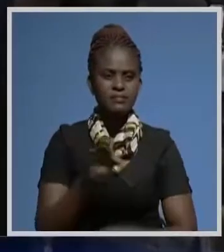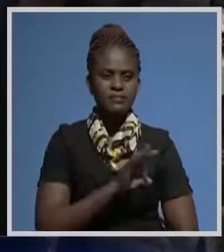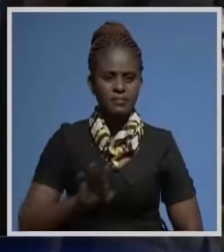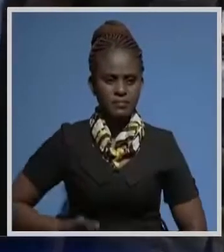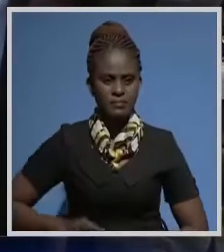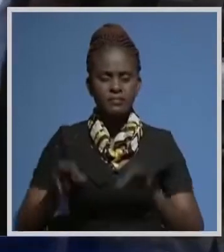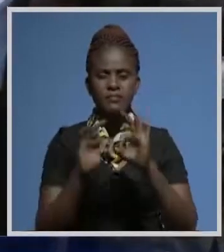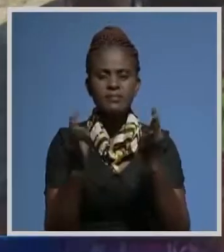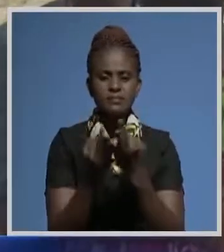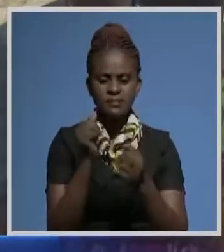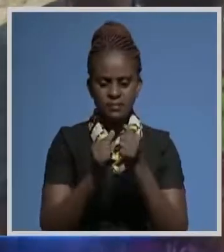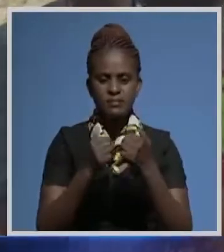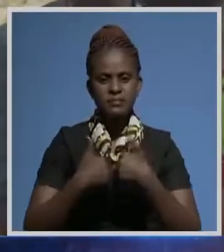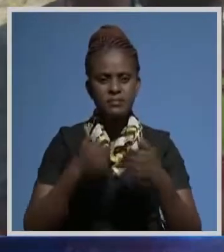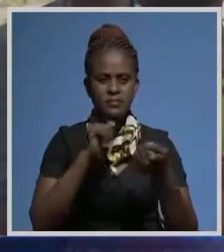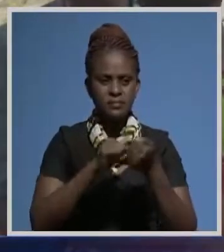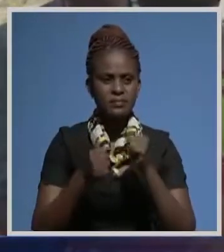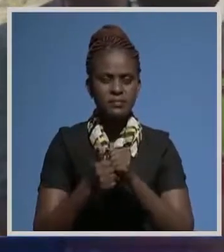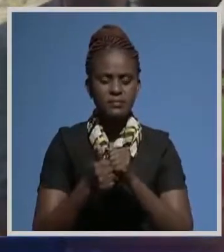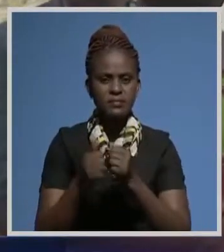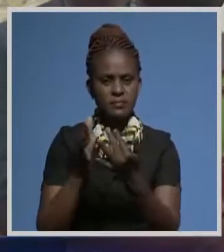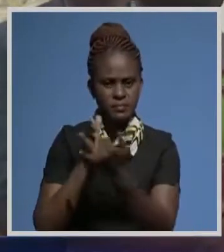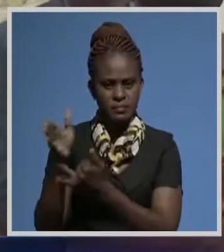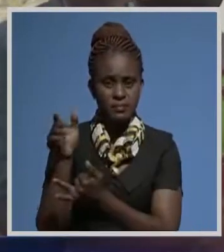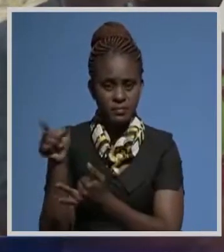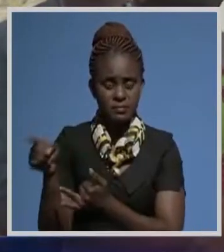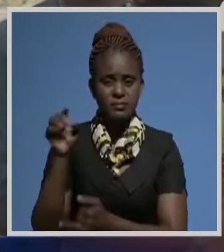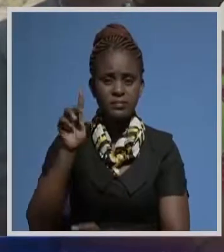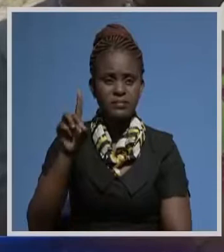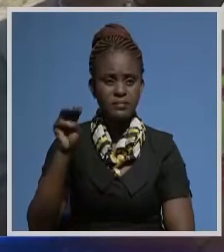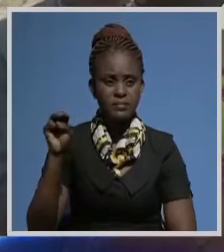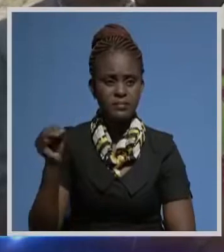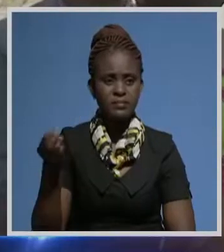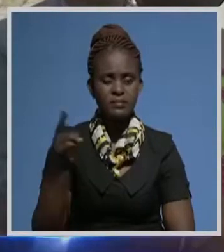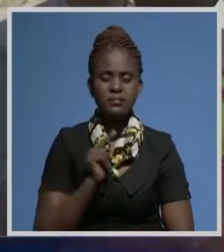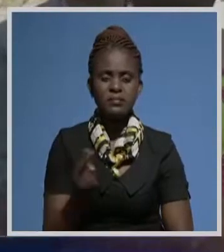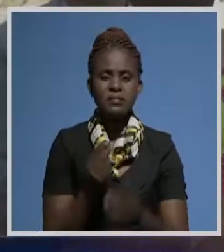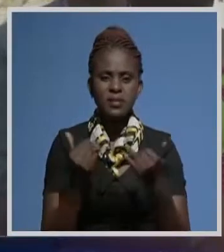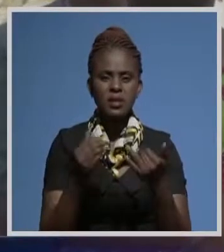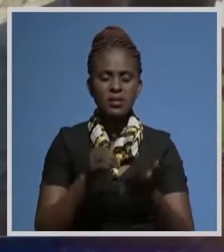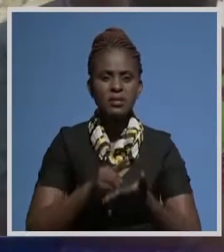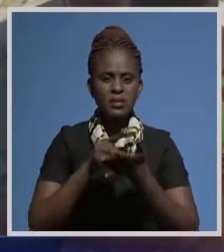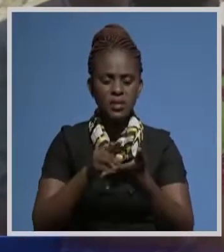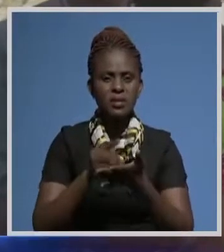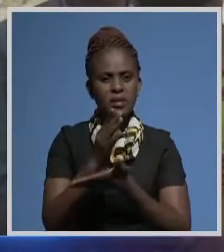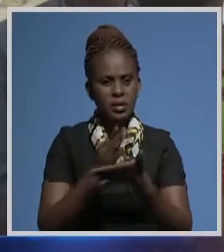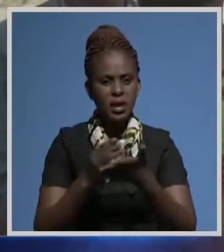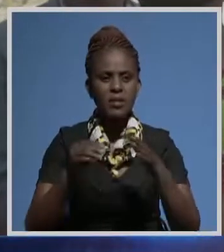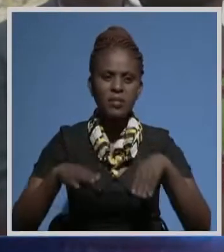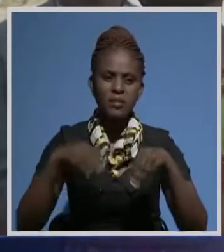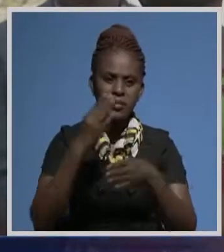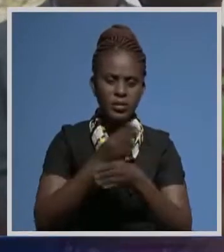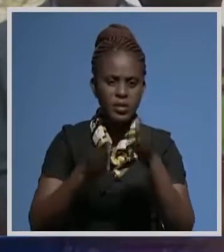the affected families. Through DMMU, we are donating some building